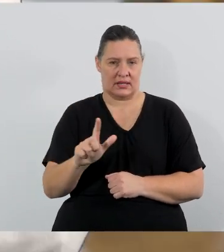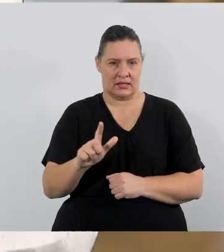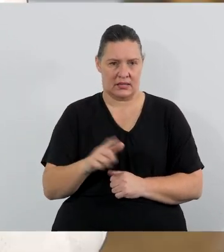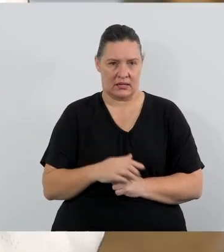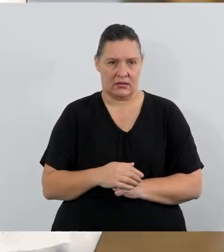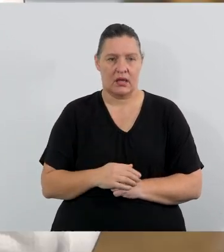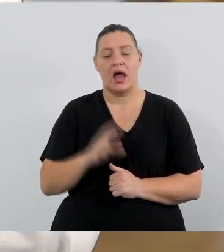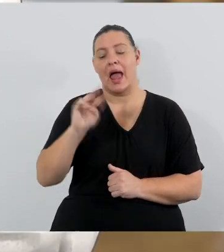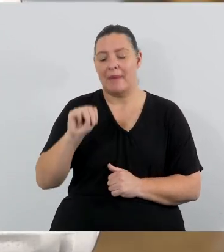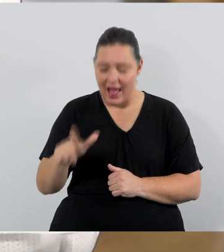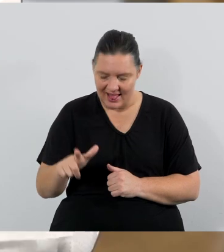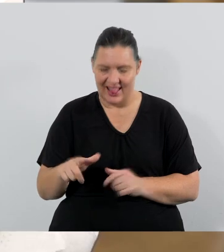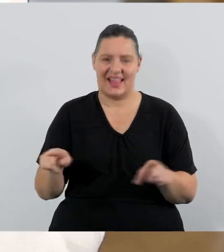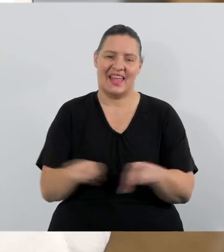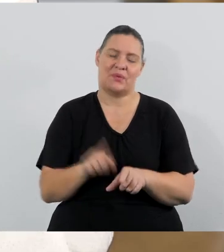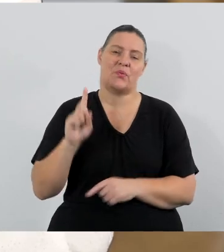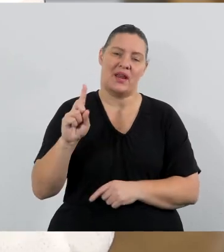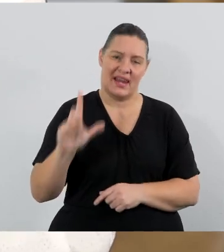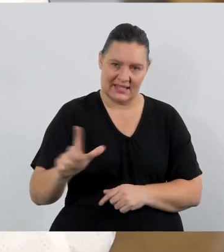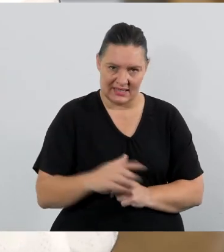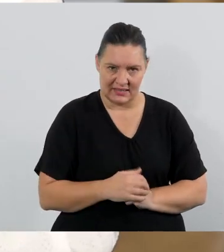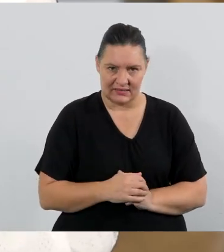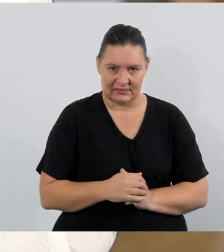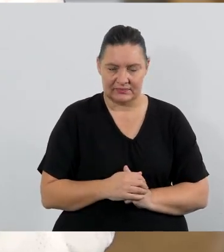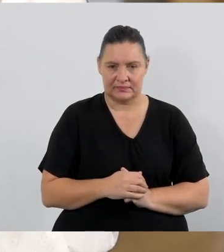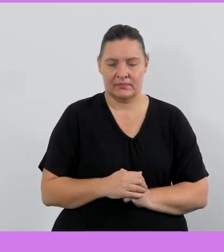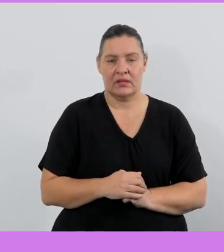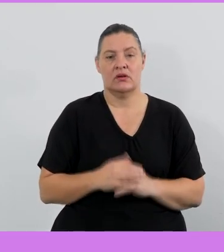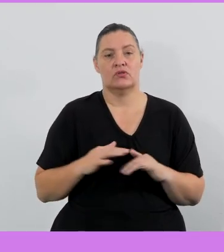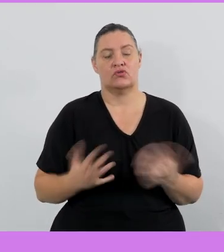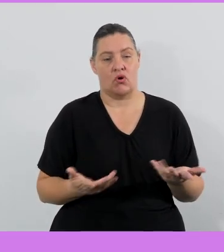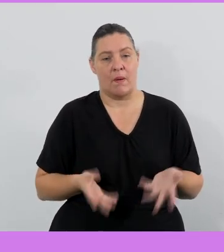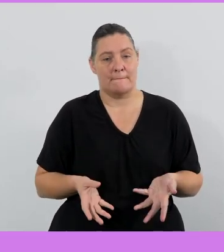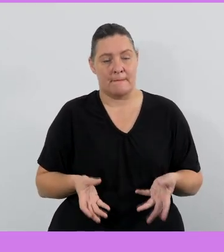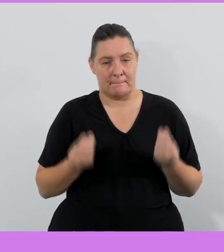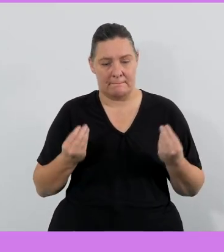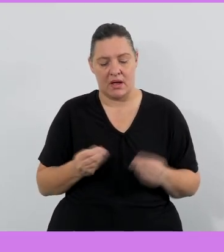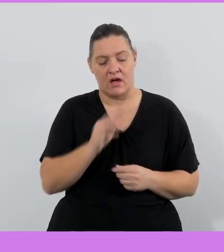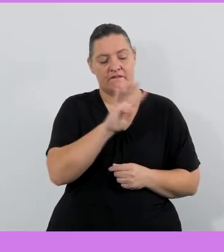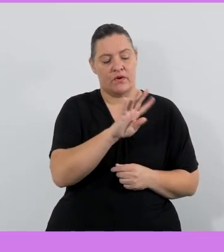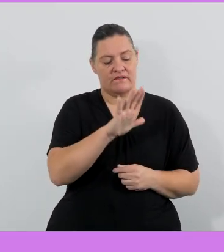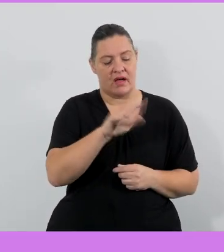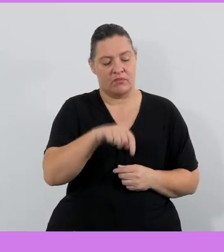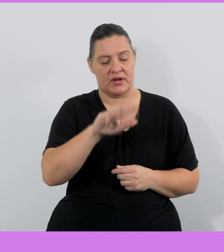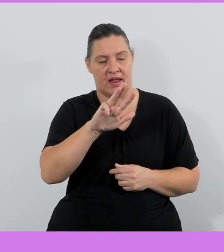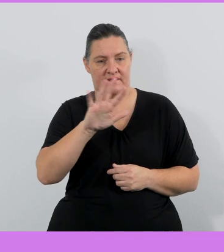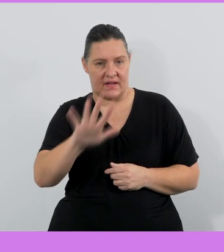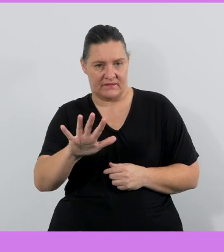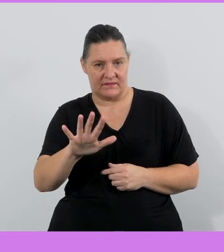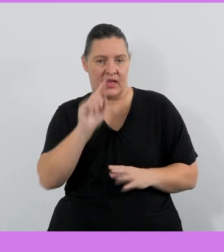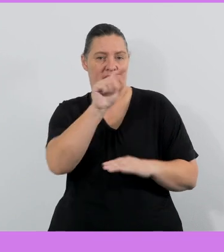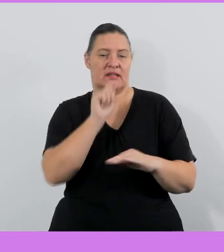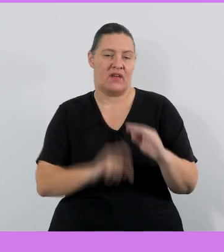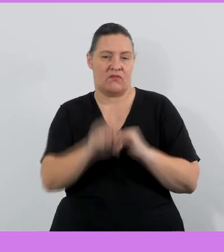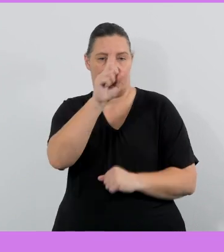equals 1,000 milliliter for that matter equals 1 liter. So if I type that in, 45.95